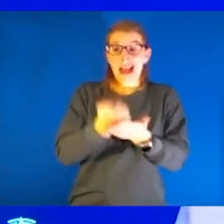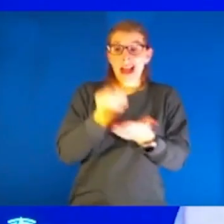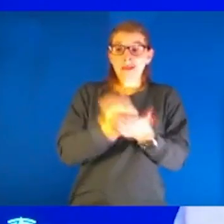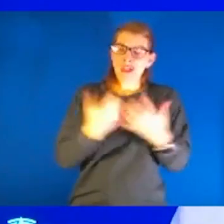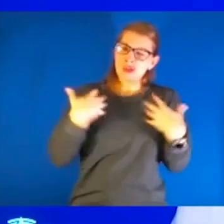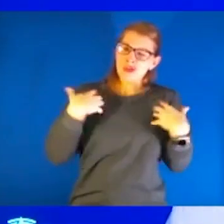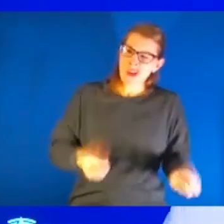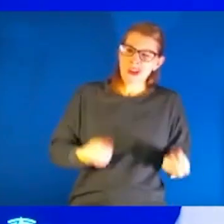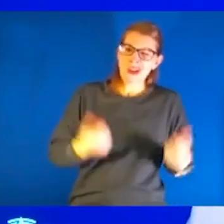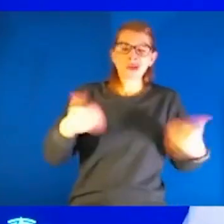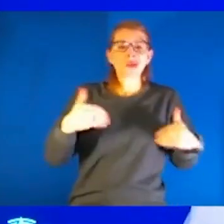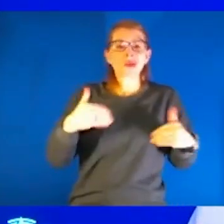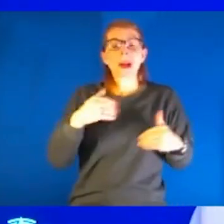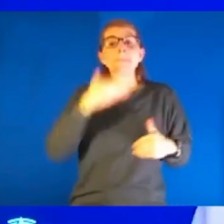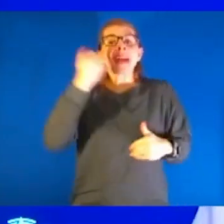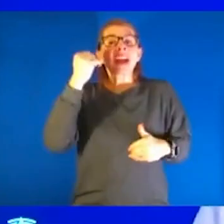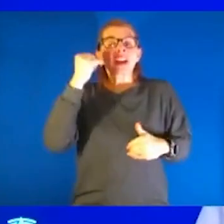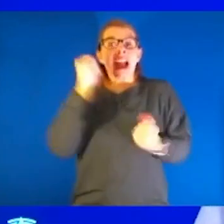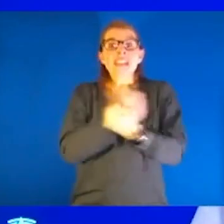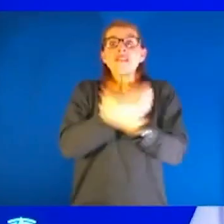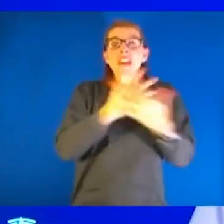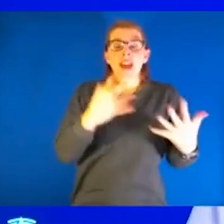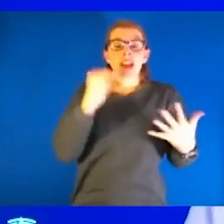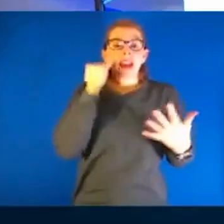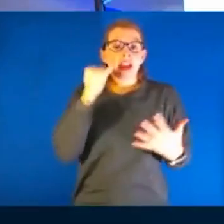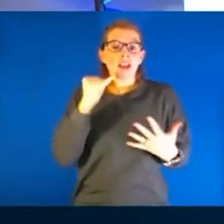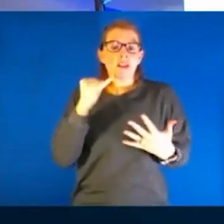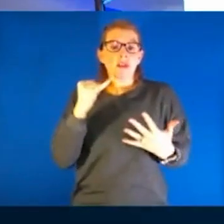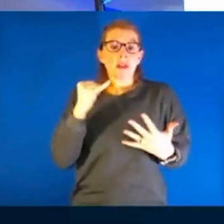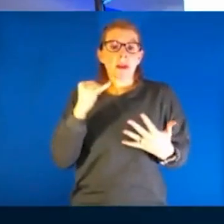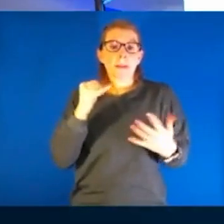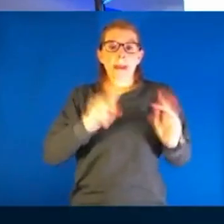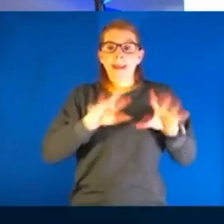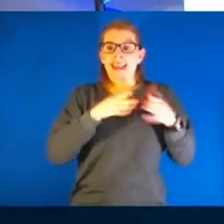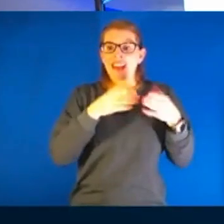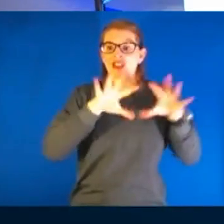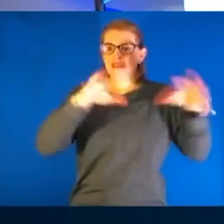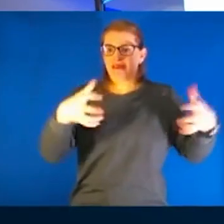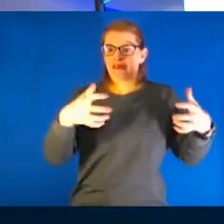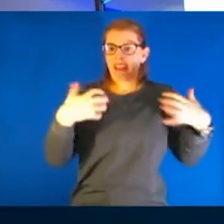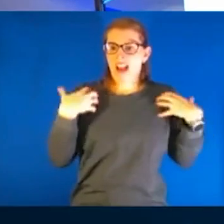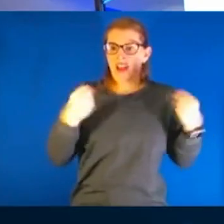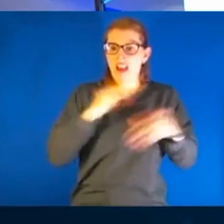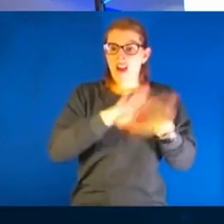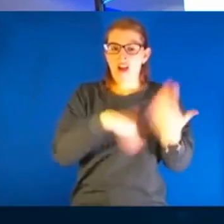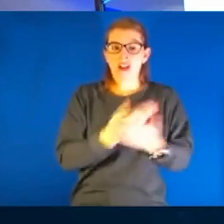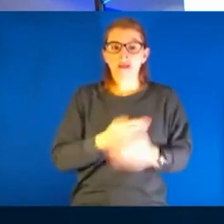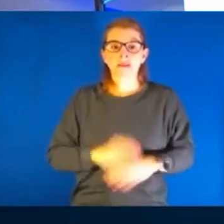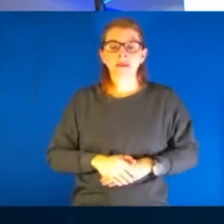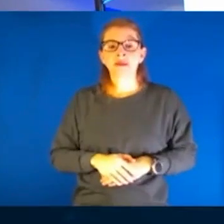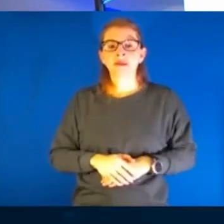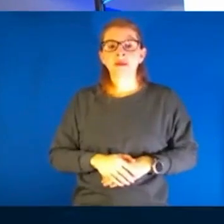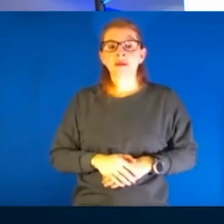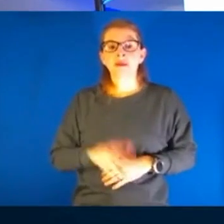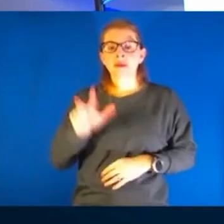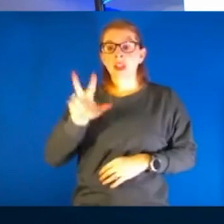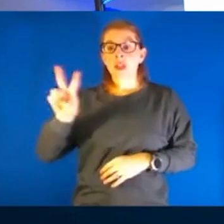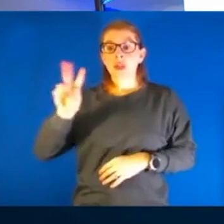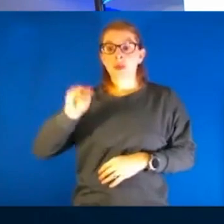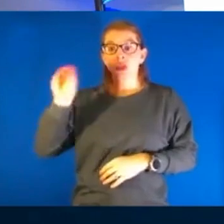when you have a healthy population. Yeah. So a human rights campaign in California found 32% of